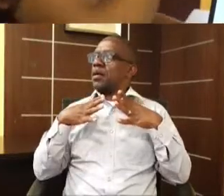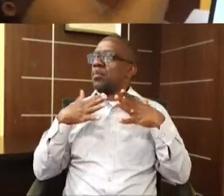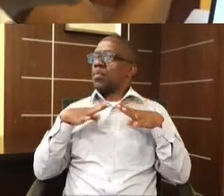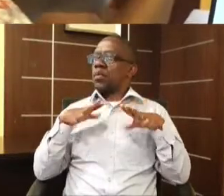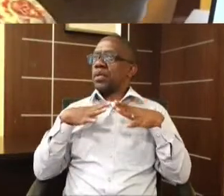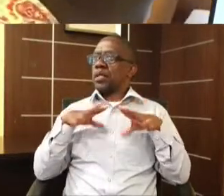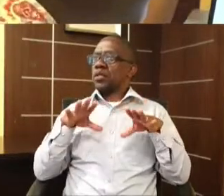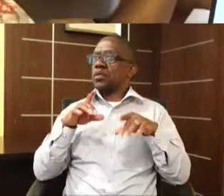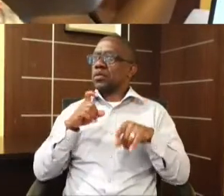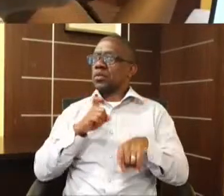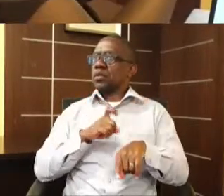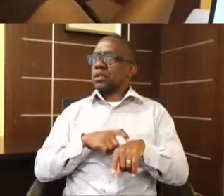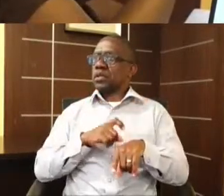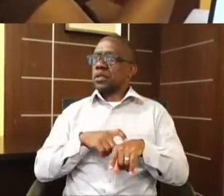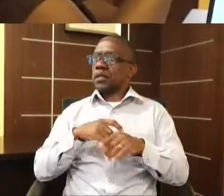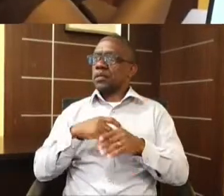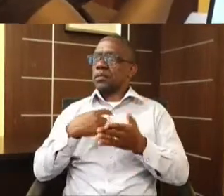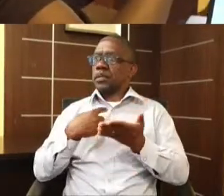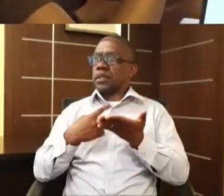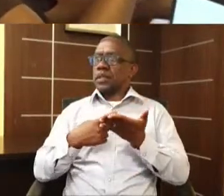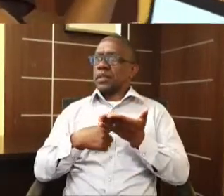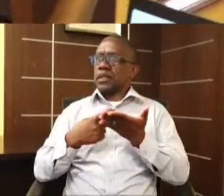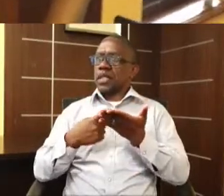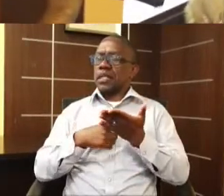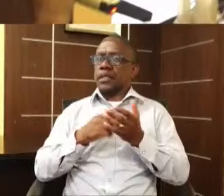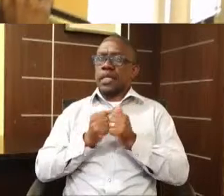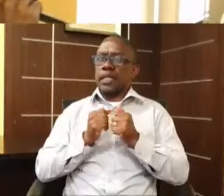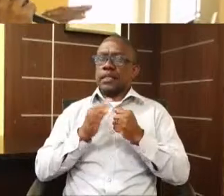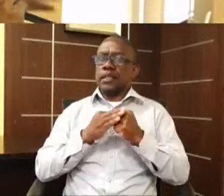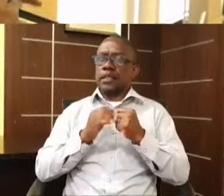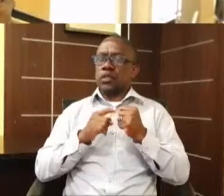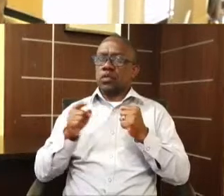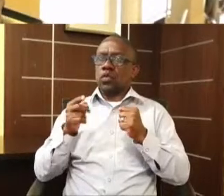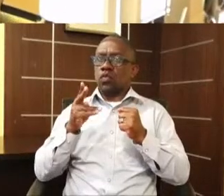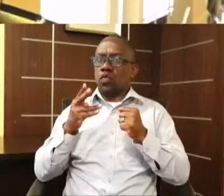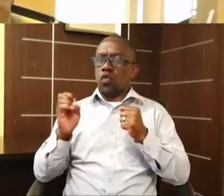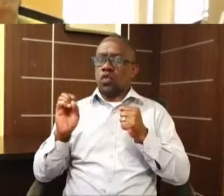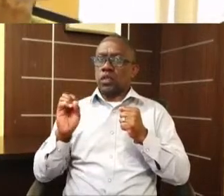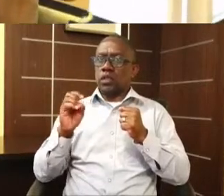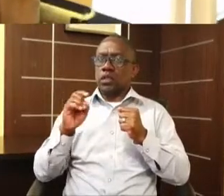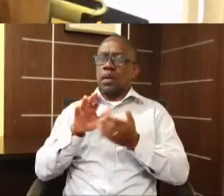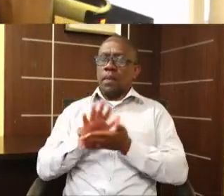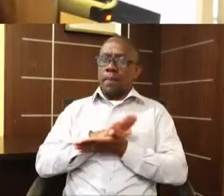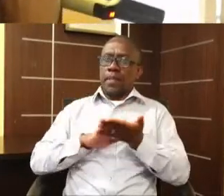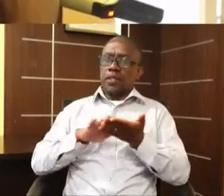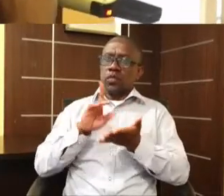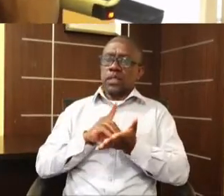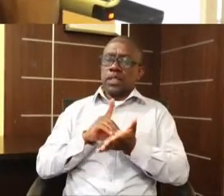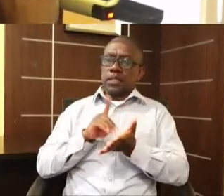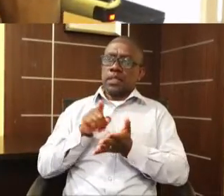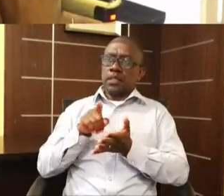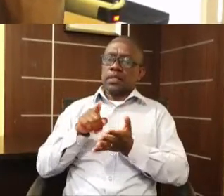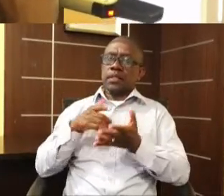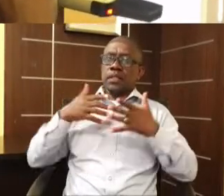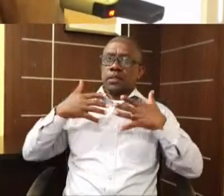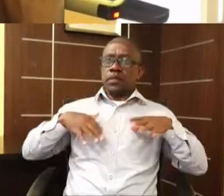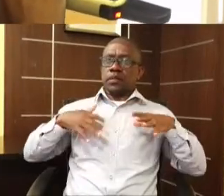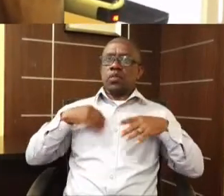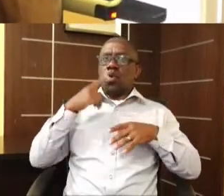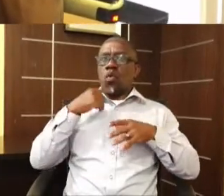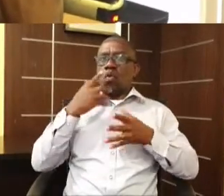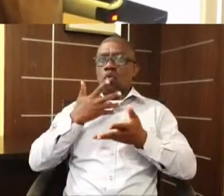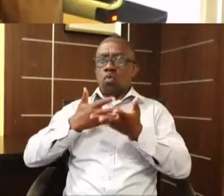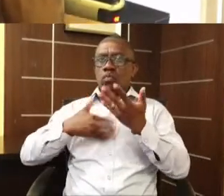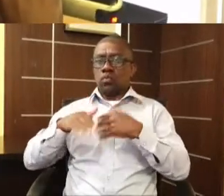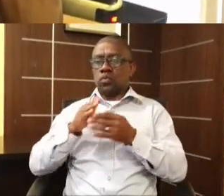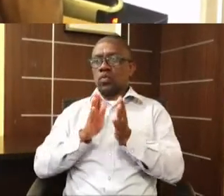When I talked about 18 to 40, those are the, like based on the data that we have, those are the people who interact a lot with the